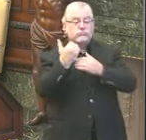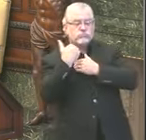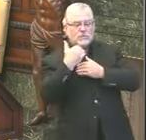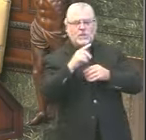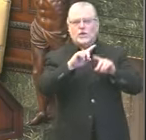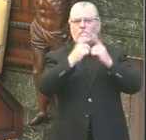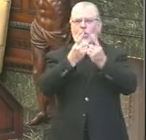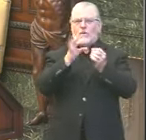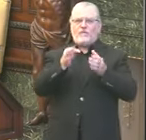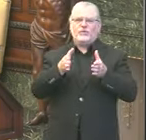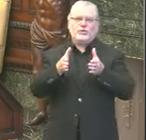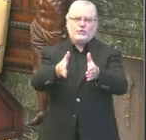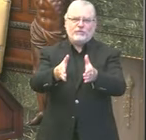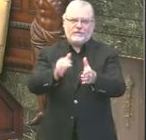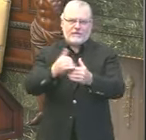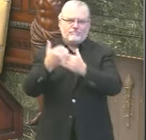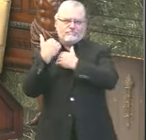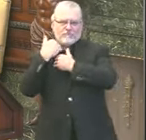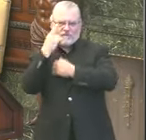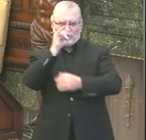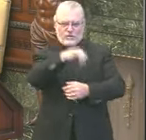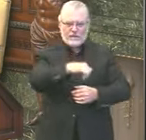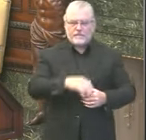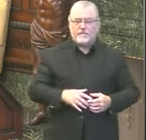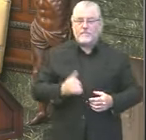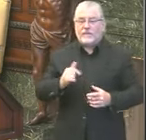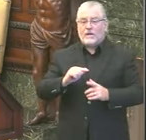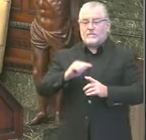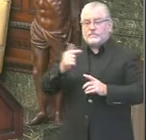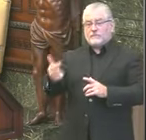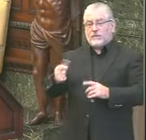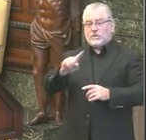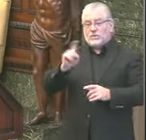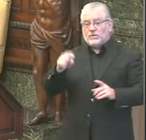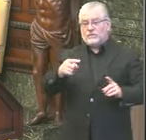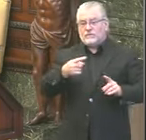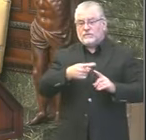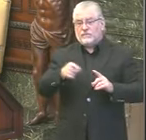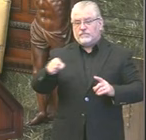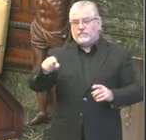Thanks, Manny. We're going to go back to Jack Tomczyk with Metro.